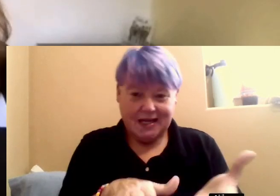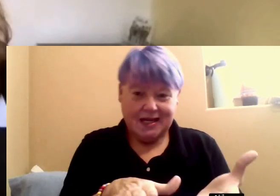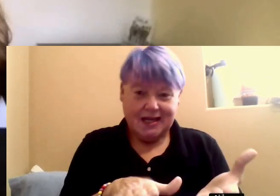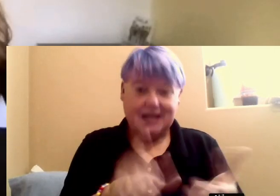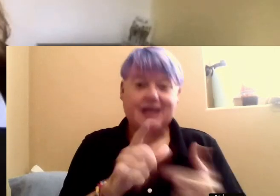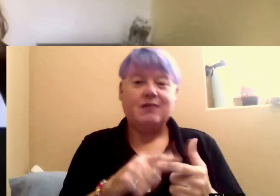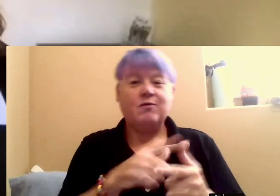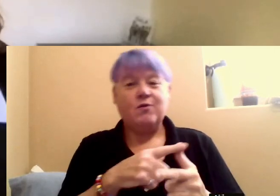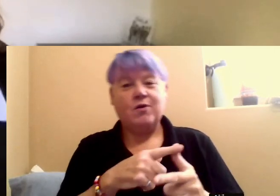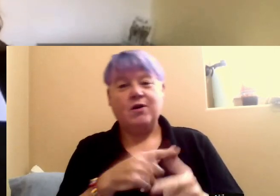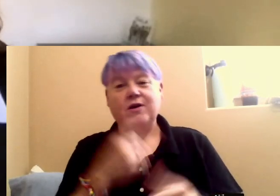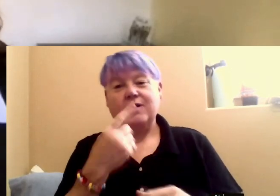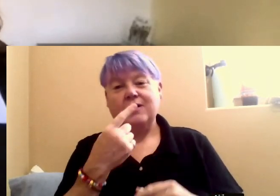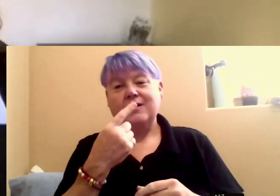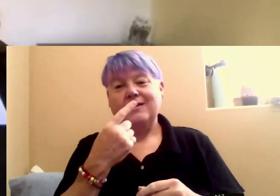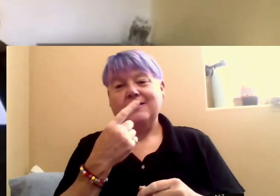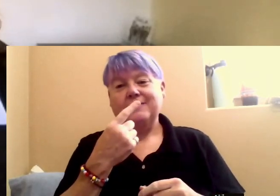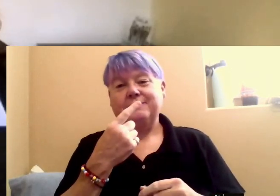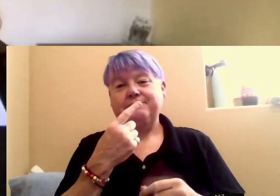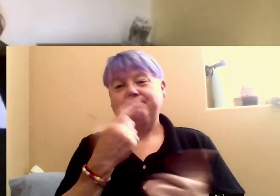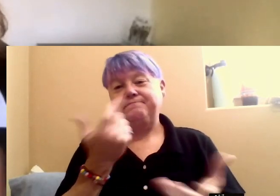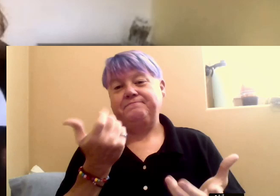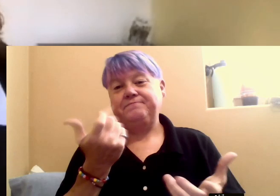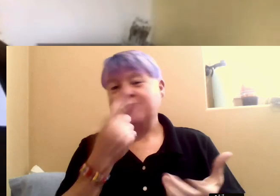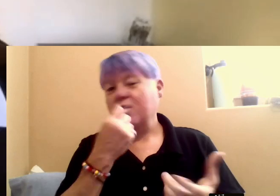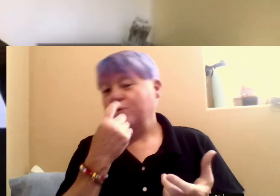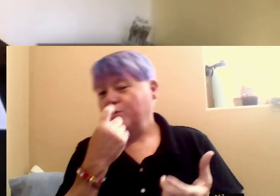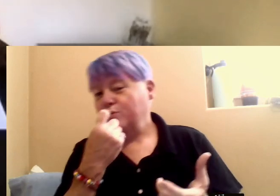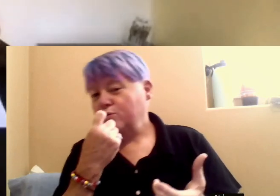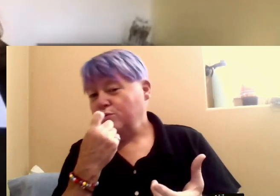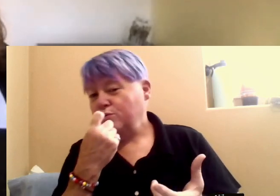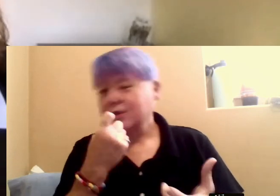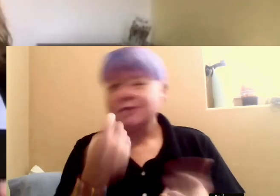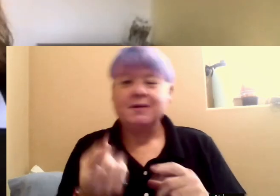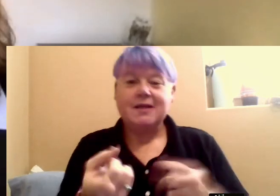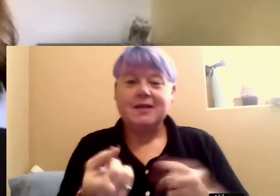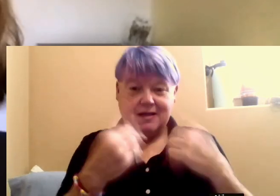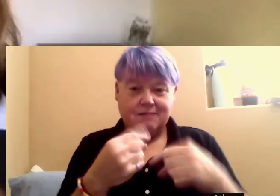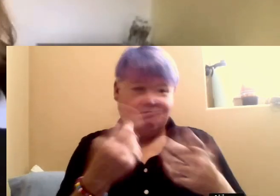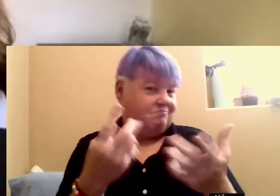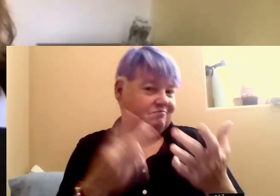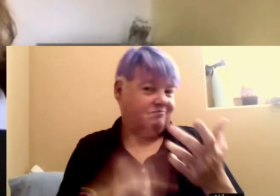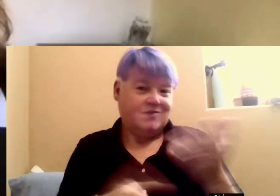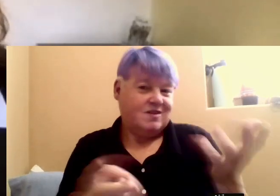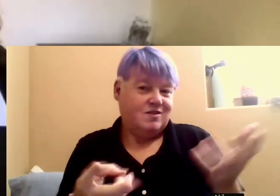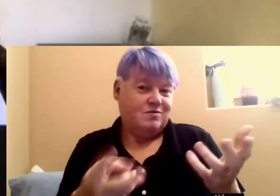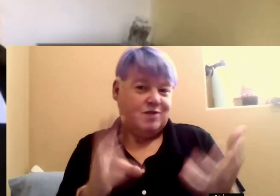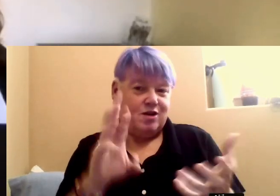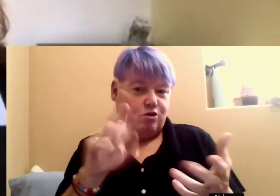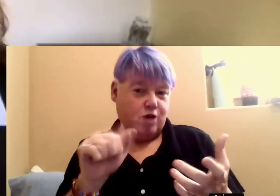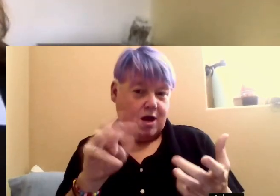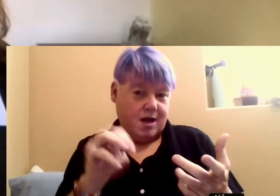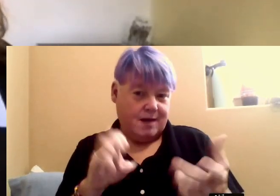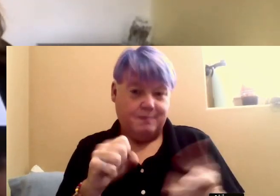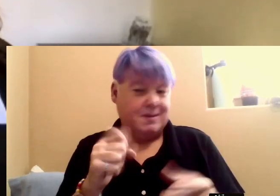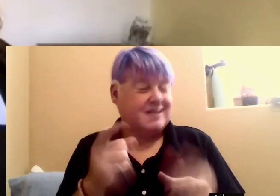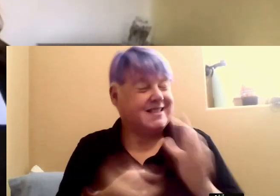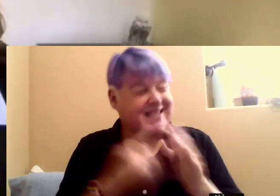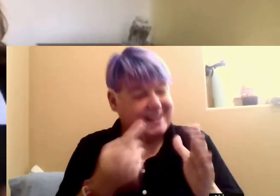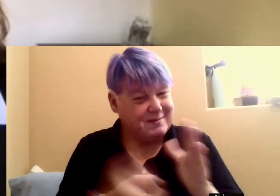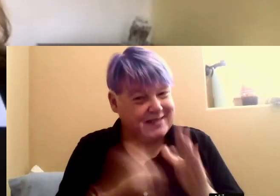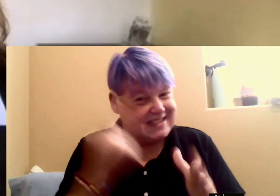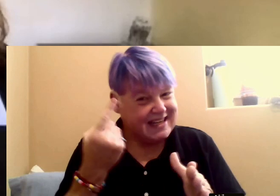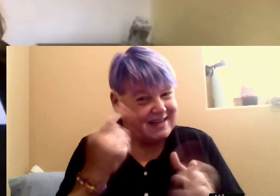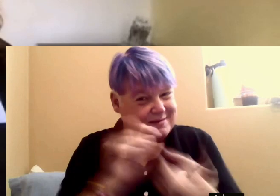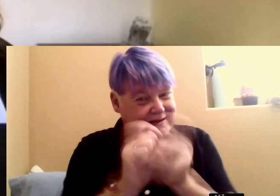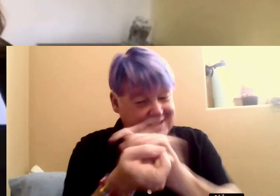or, like who's going to commit a crime but sometimes it will switch. So I will